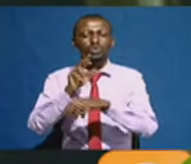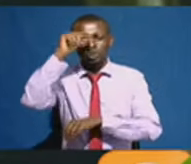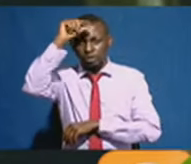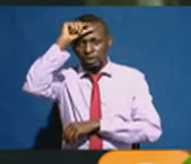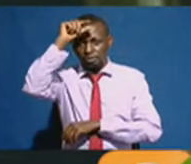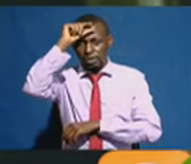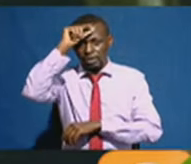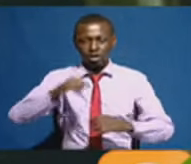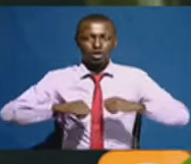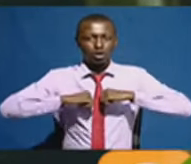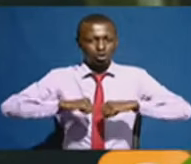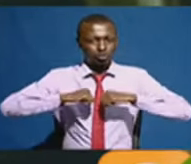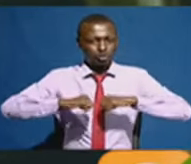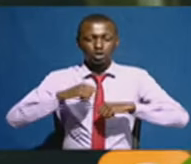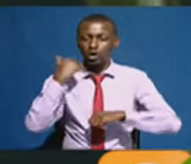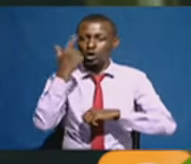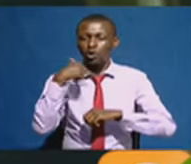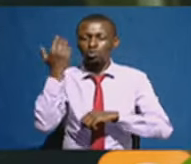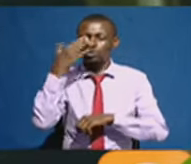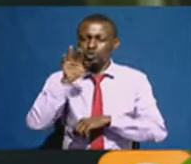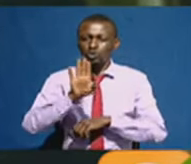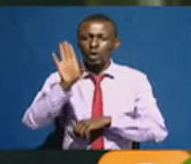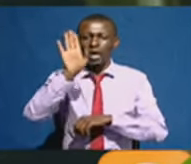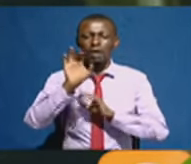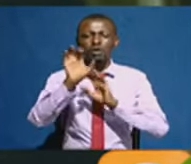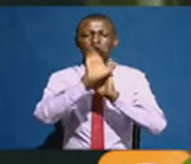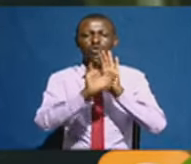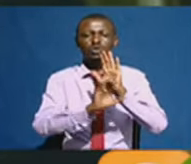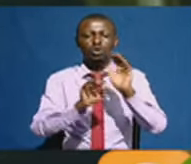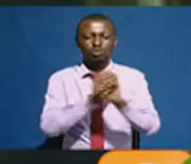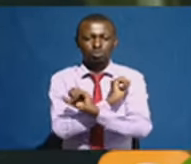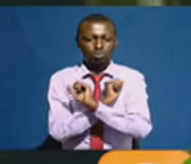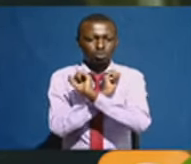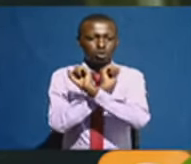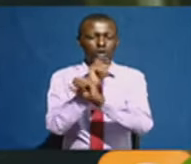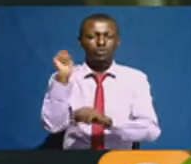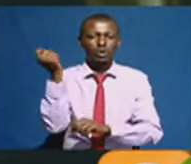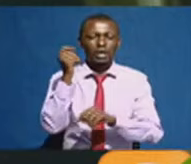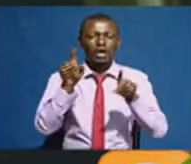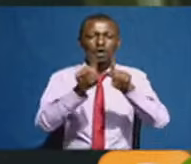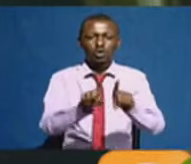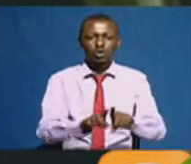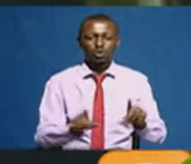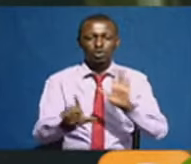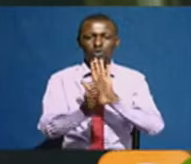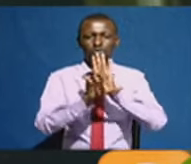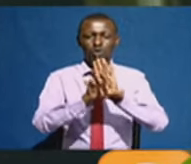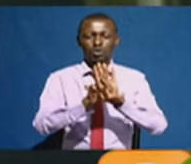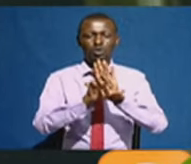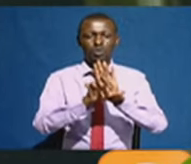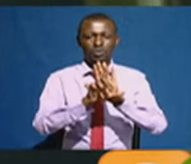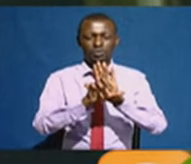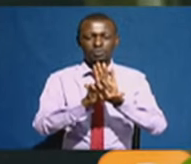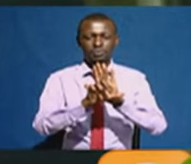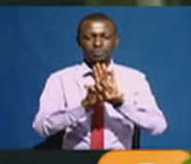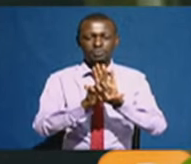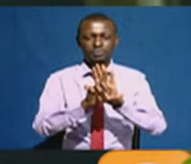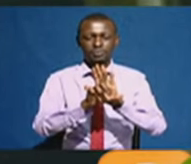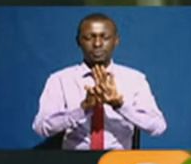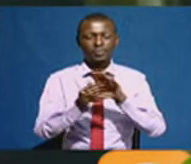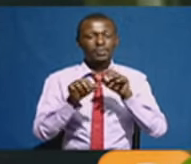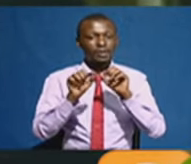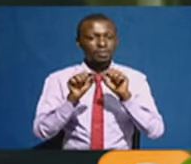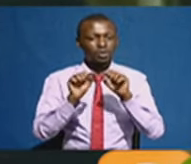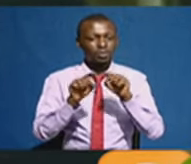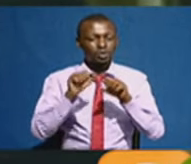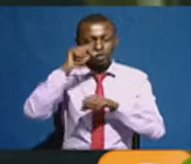officials who had taken the oath of office to protect the Constitution of the Republic of Kenya and the laws thereby established, and you cause